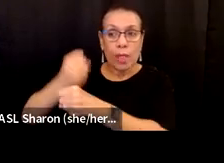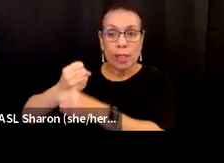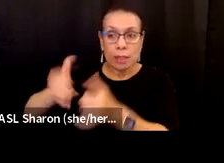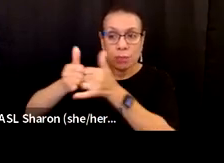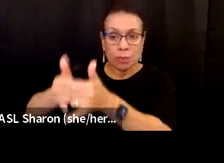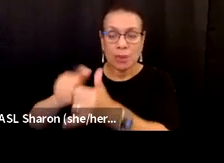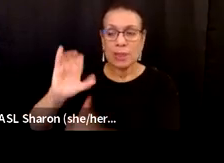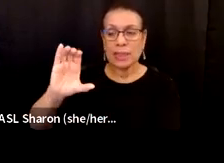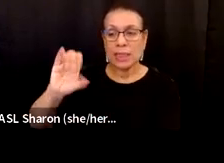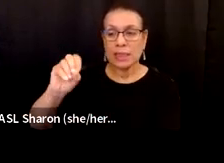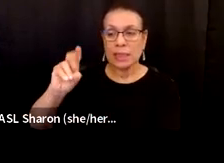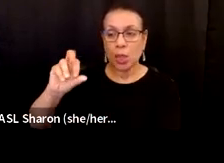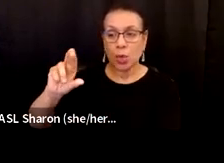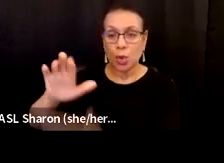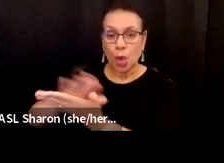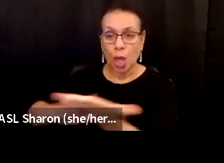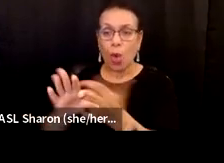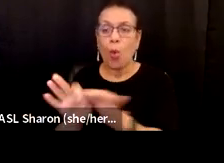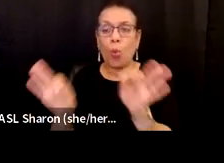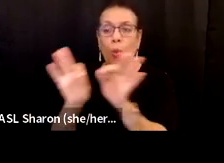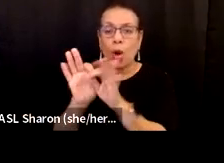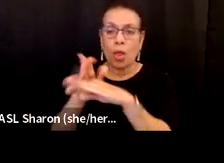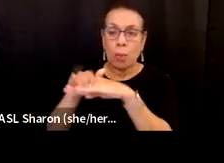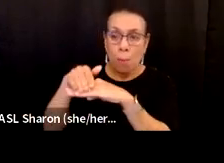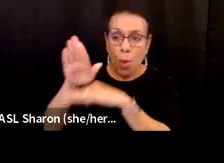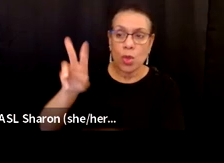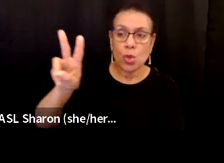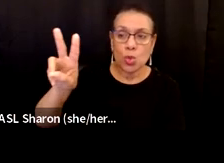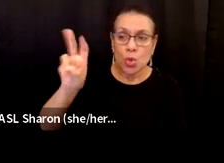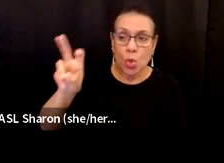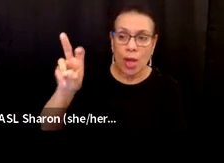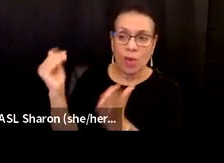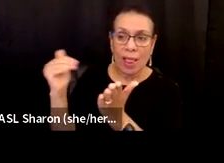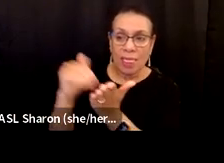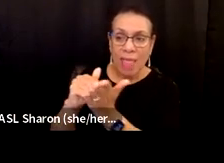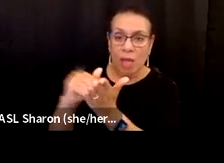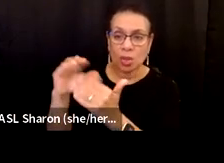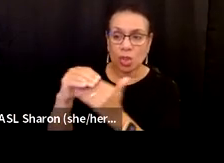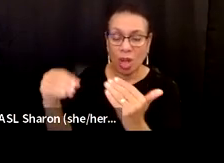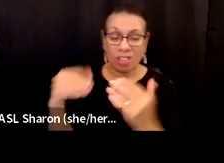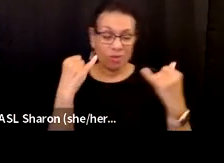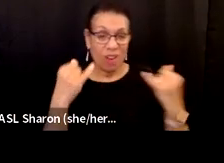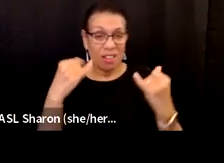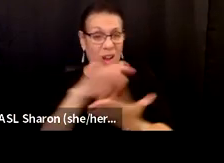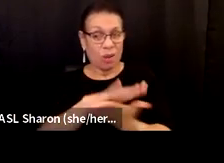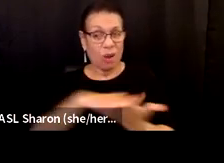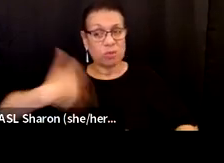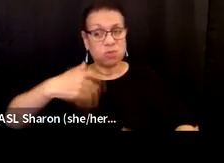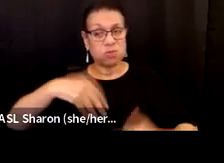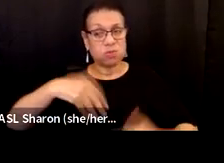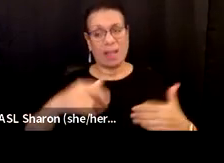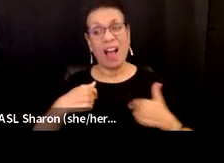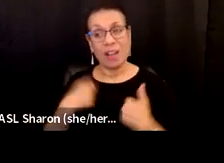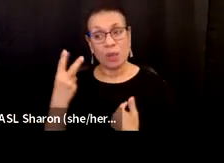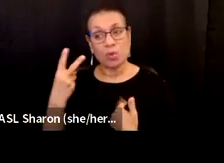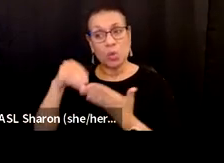college worth over hundred thousand dollars we know how expensive college is right now i have two in college